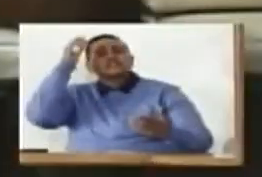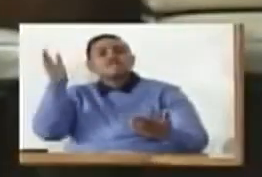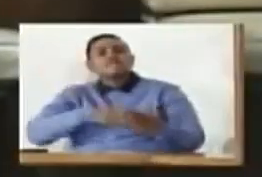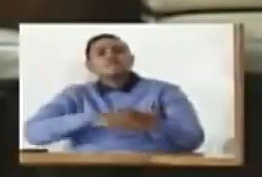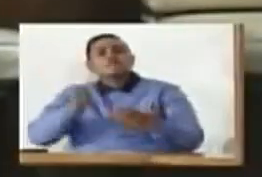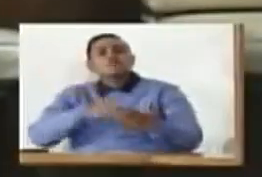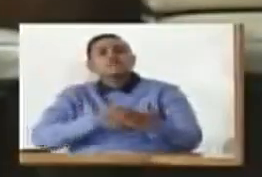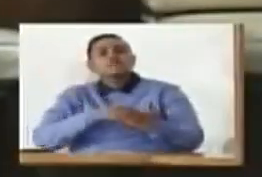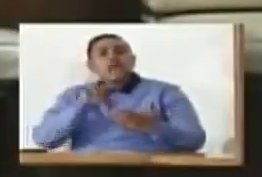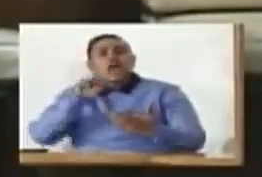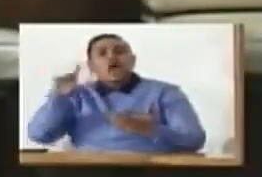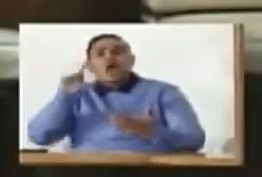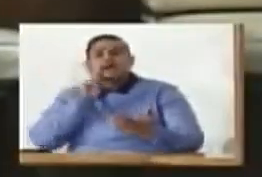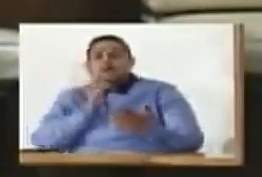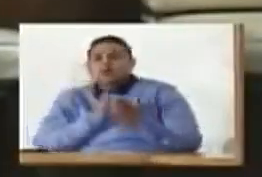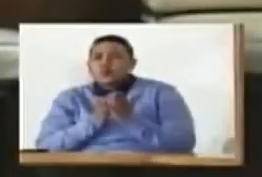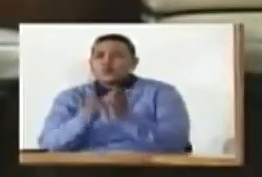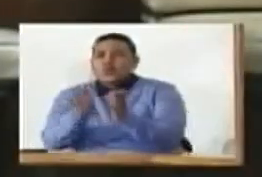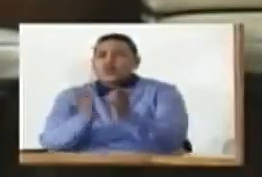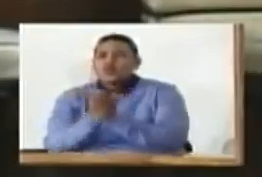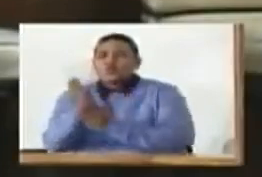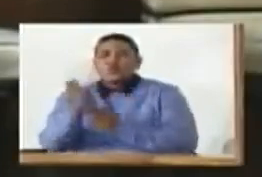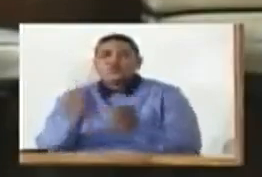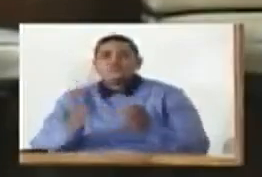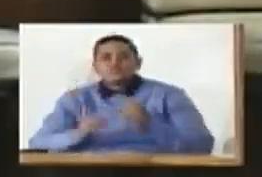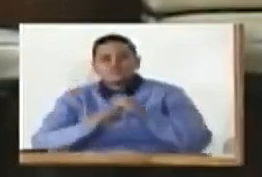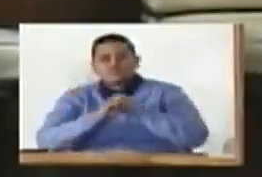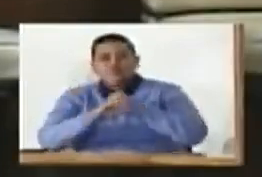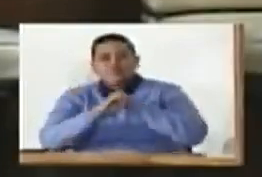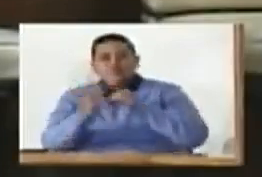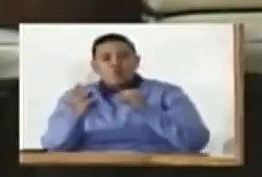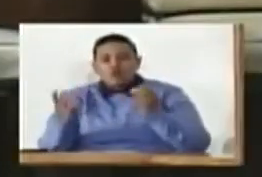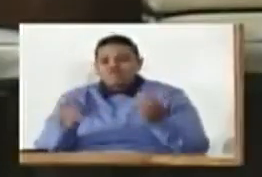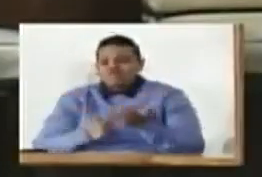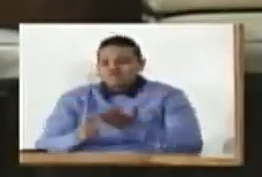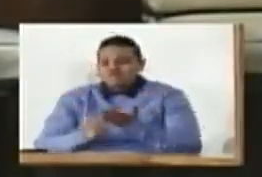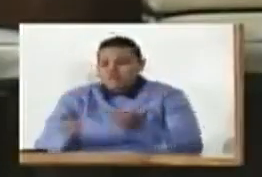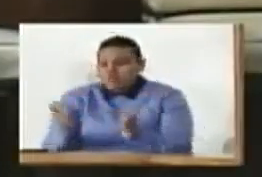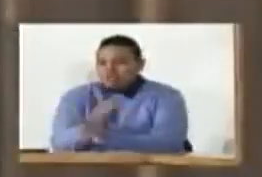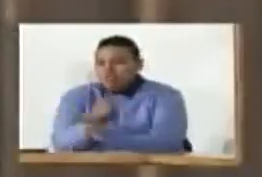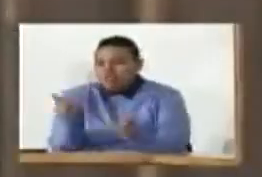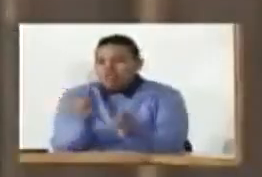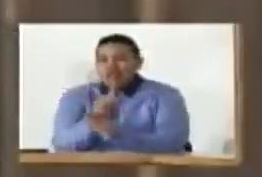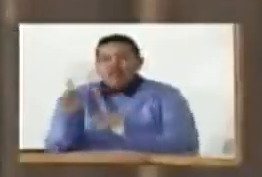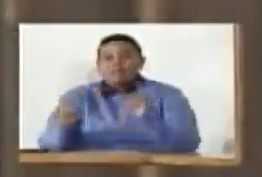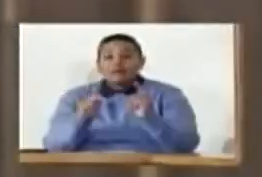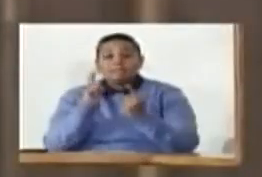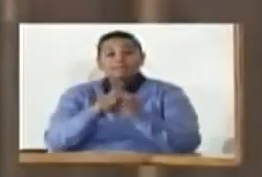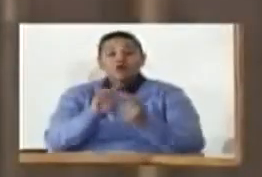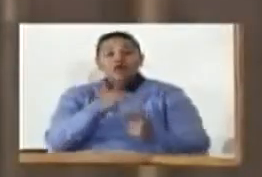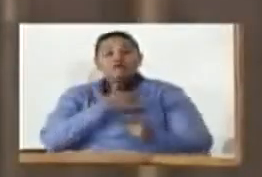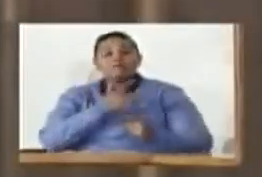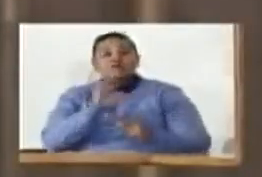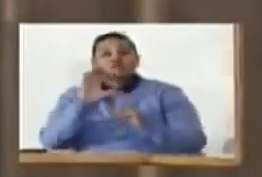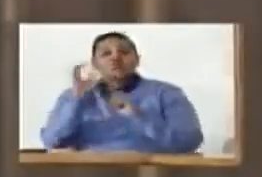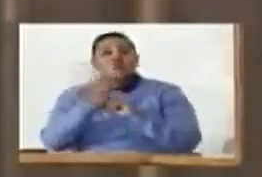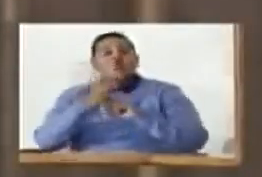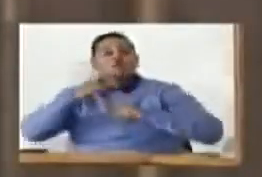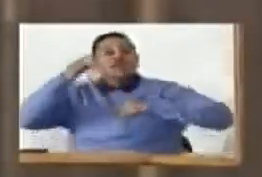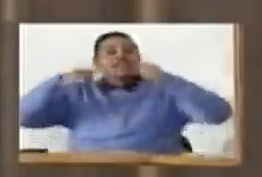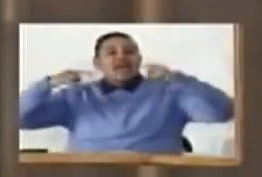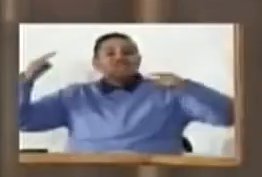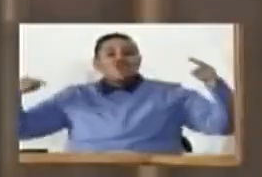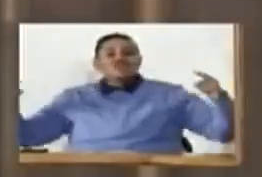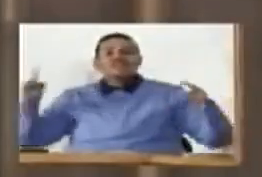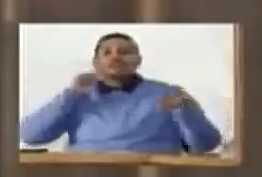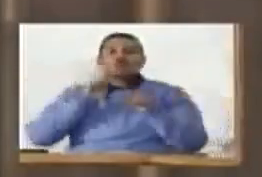art as a tool for promoting dialogue among people and appreciating cultural diversity among ethnic groups